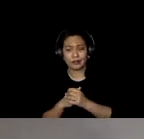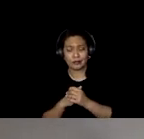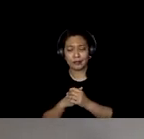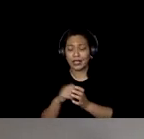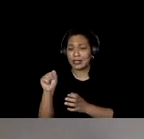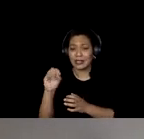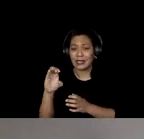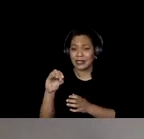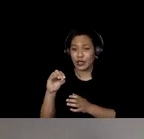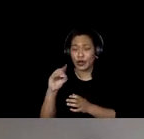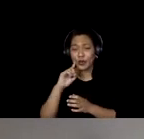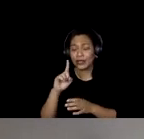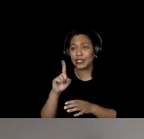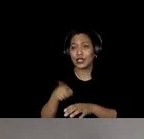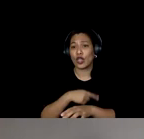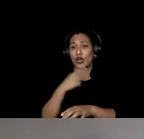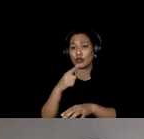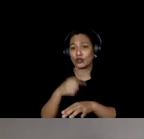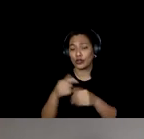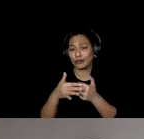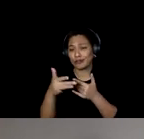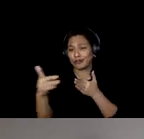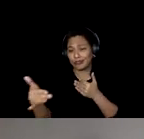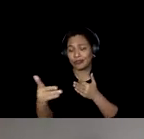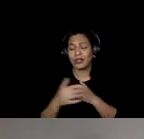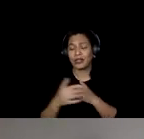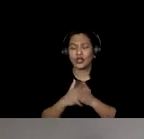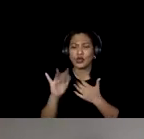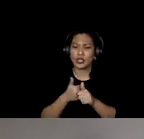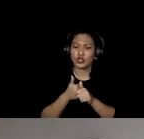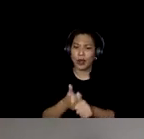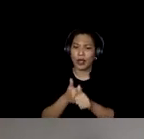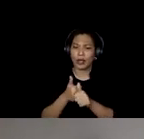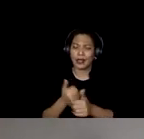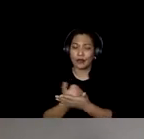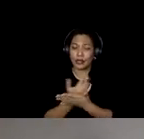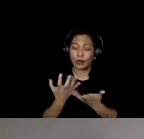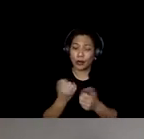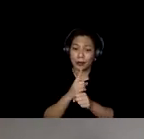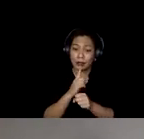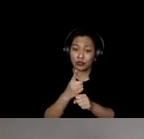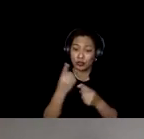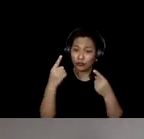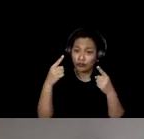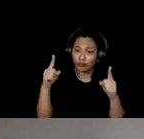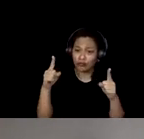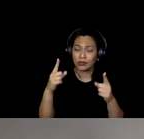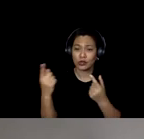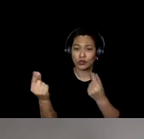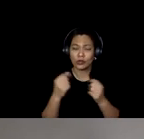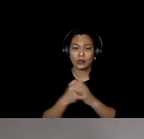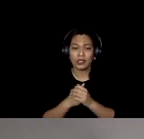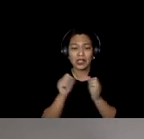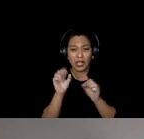SEO is a long game, so you want to track everything to see if what you're doing is actually working. So you can use tools like